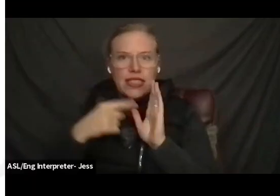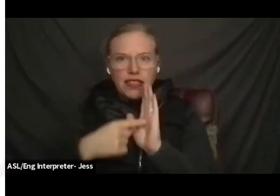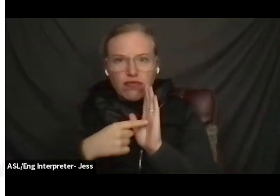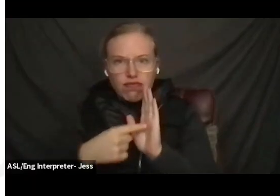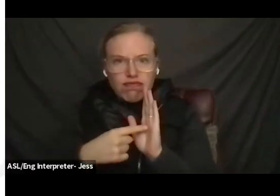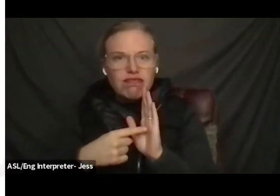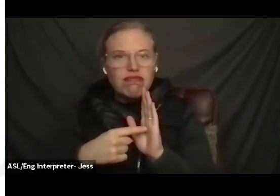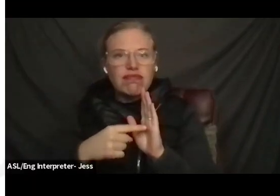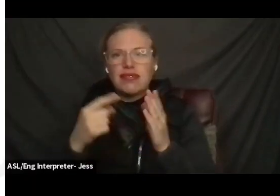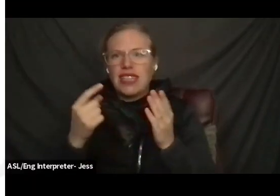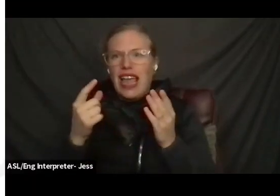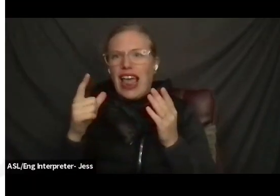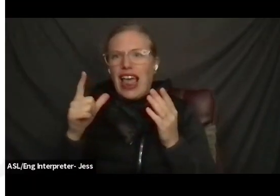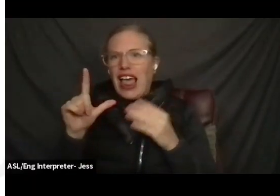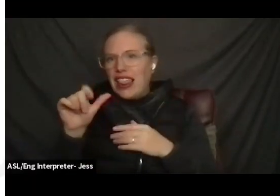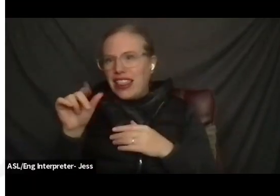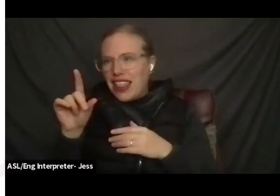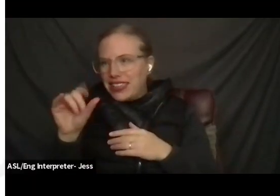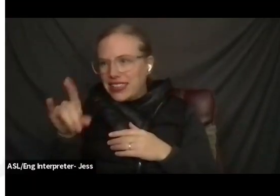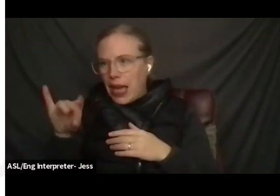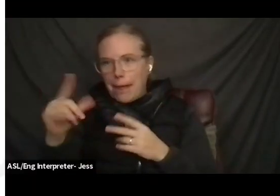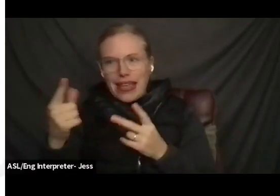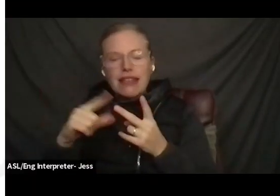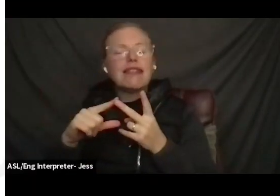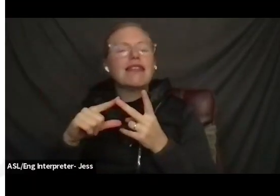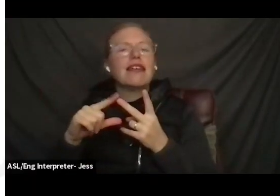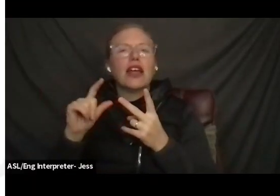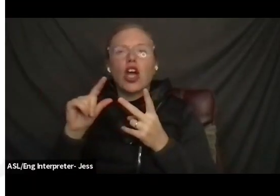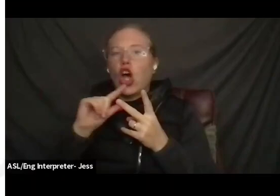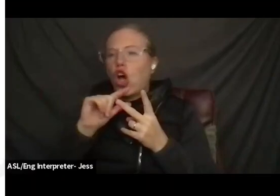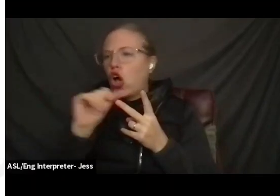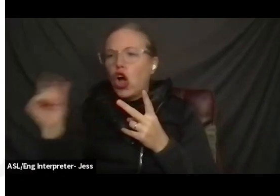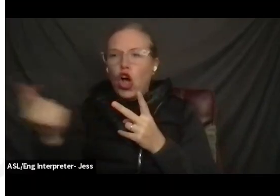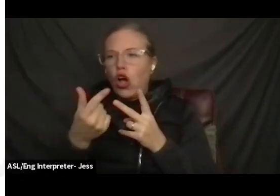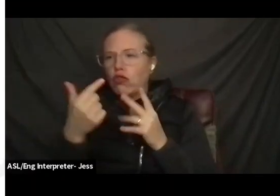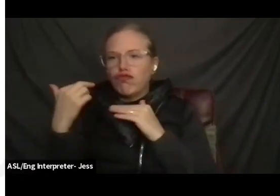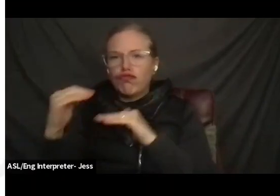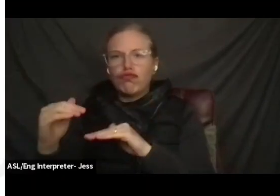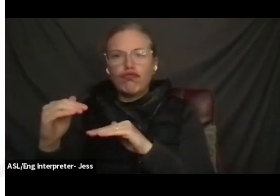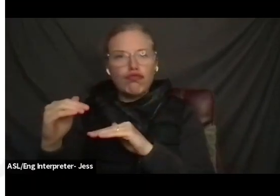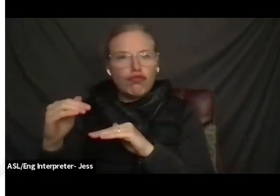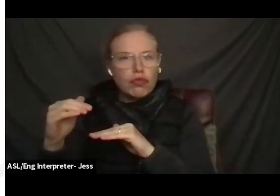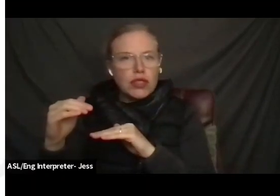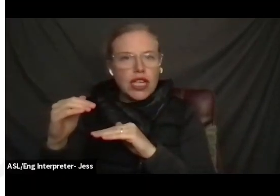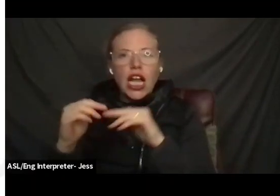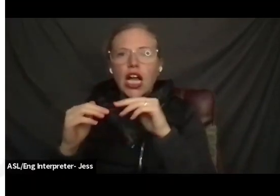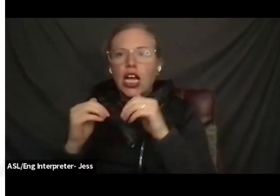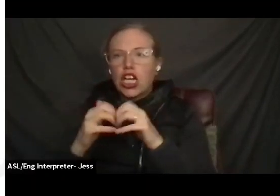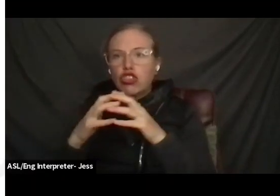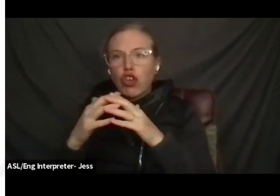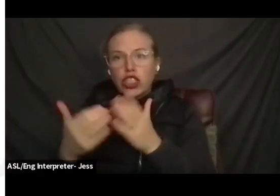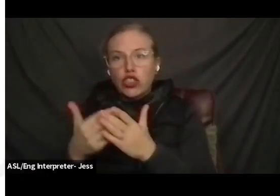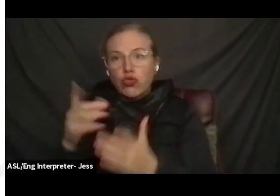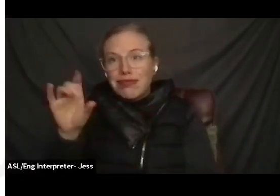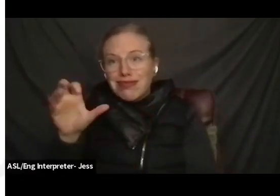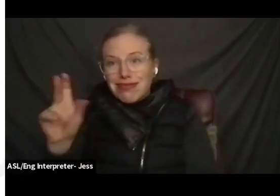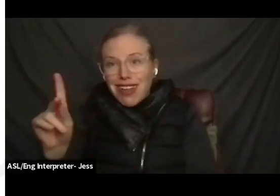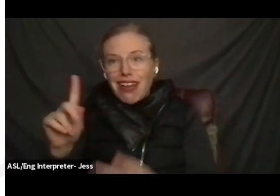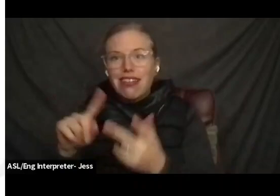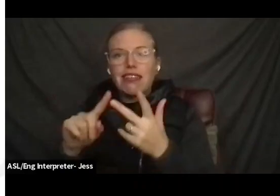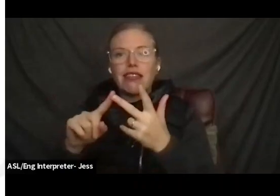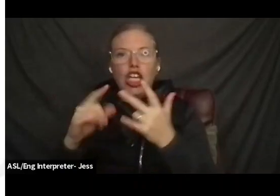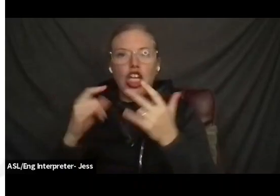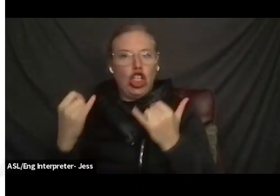the landscaping, they are all restrictions. Construct new decks